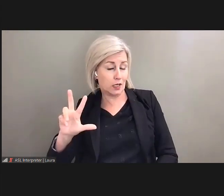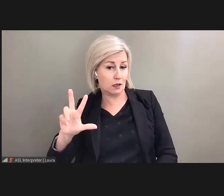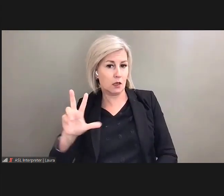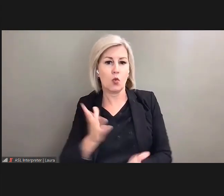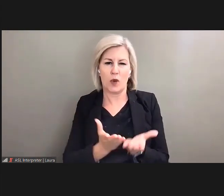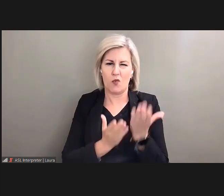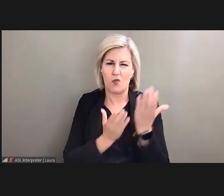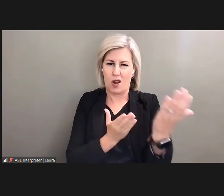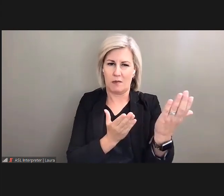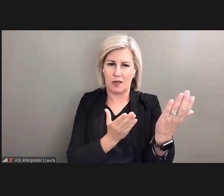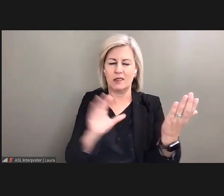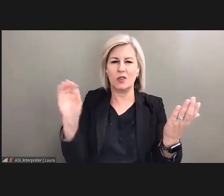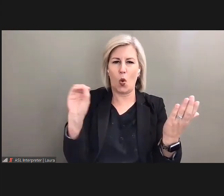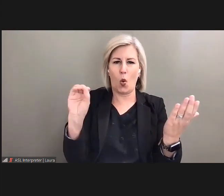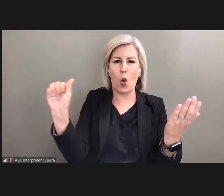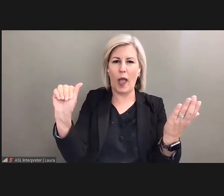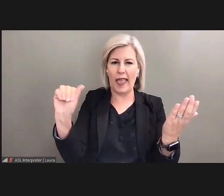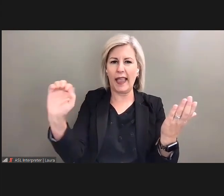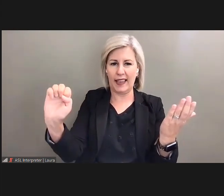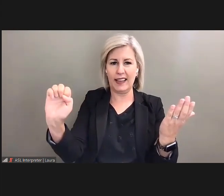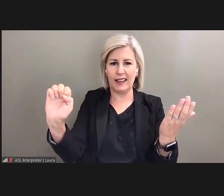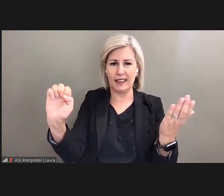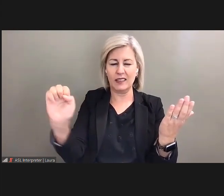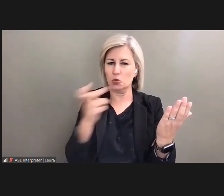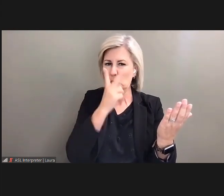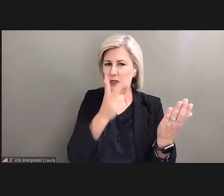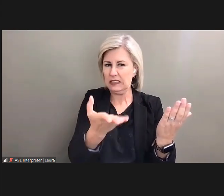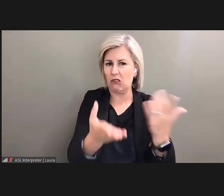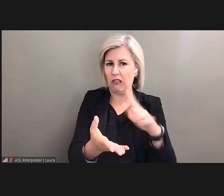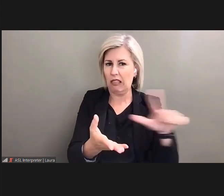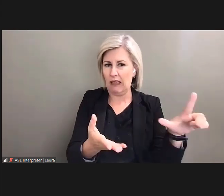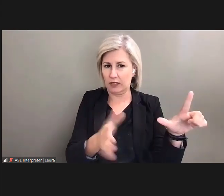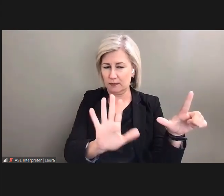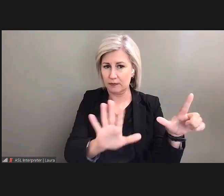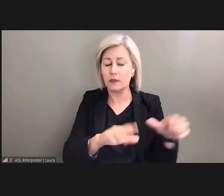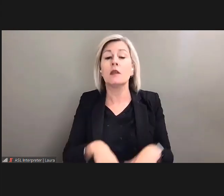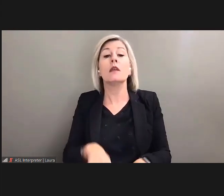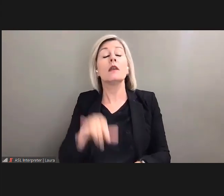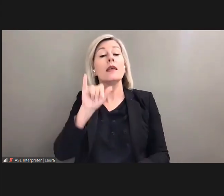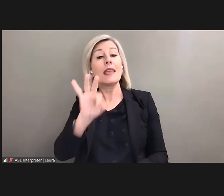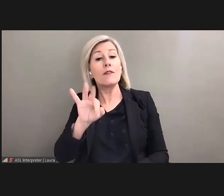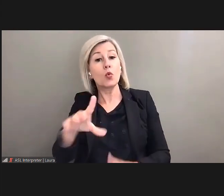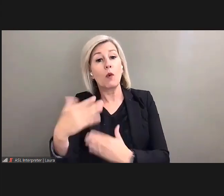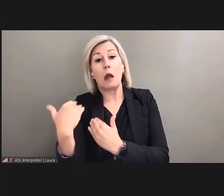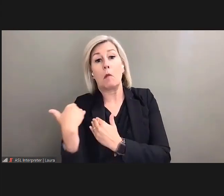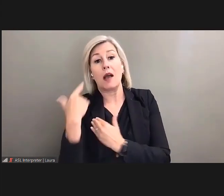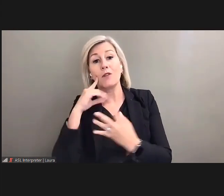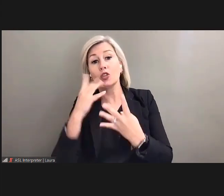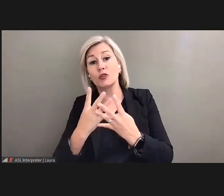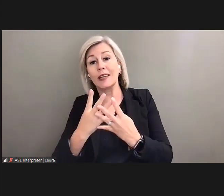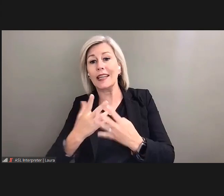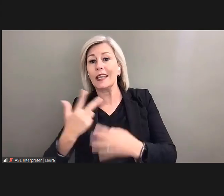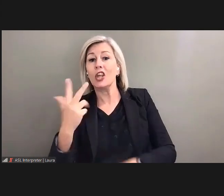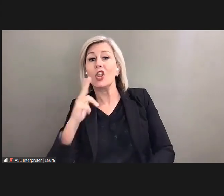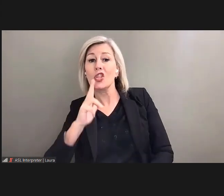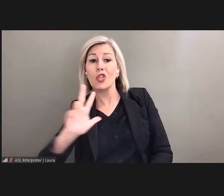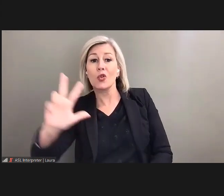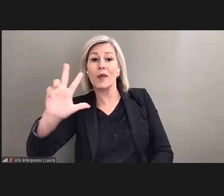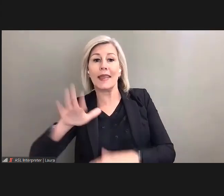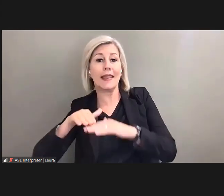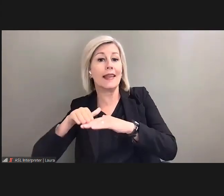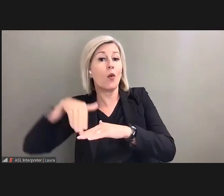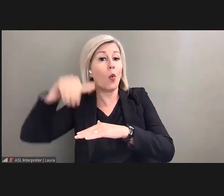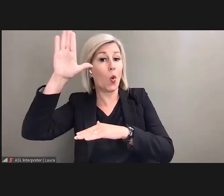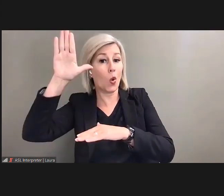is OAE screening, which you see here on the left. If you're responsible for screening children 3 years of age or